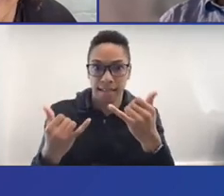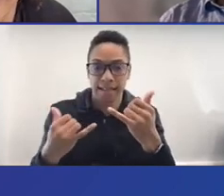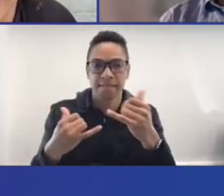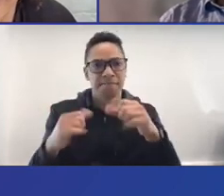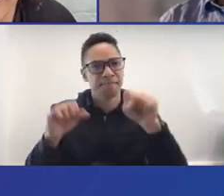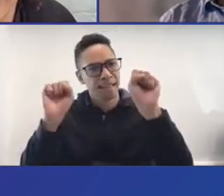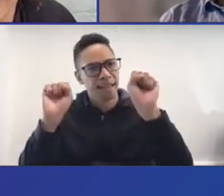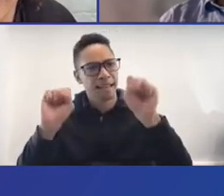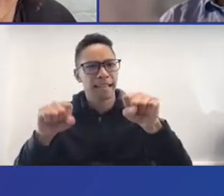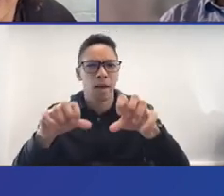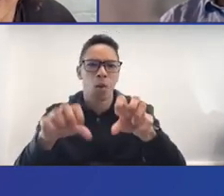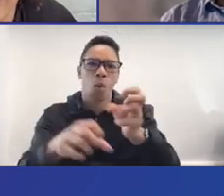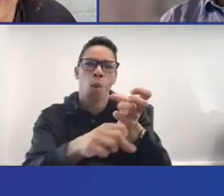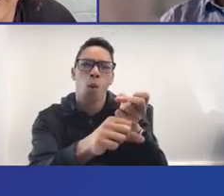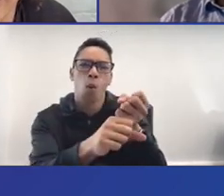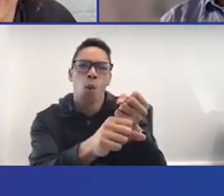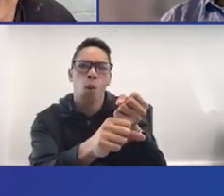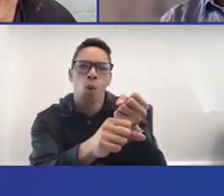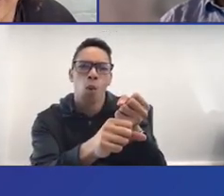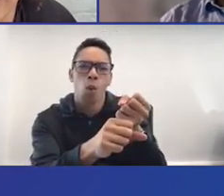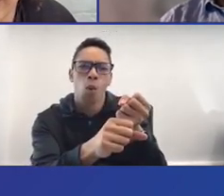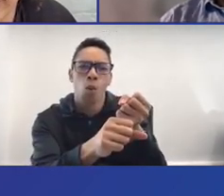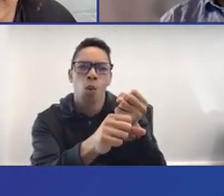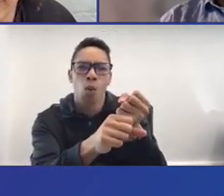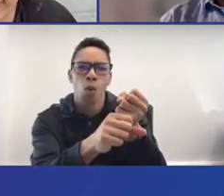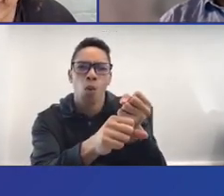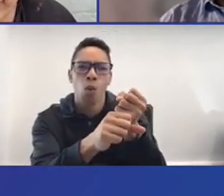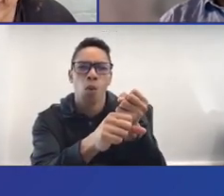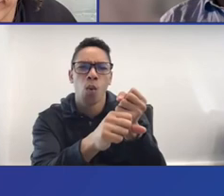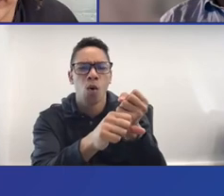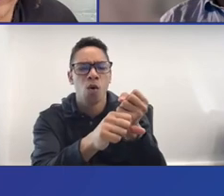be held in a way that